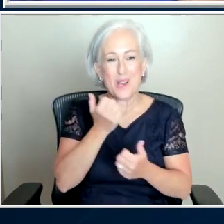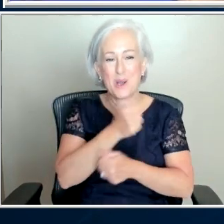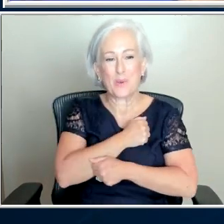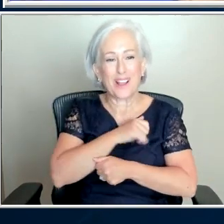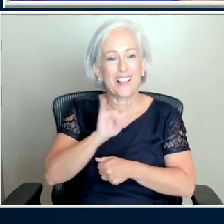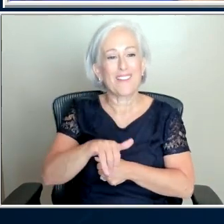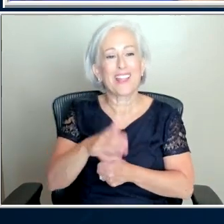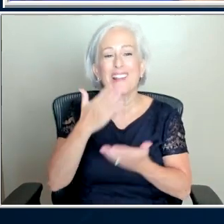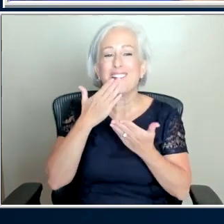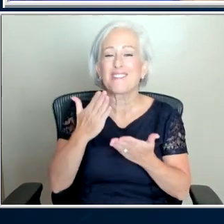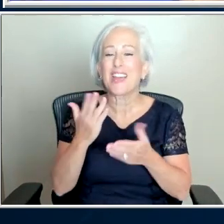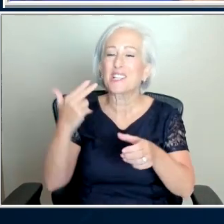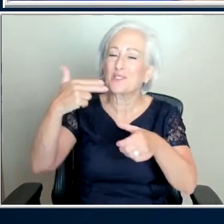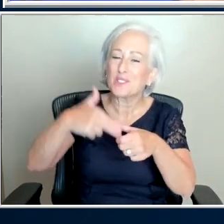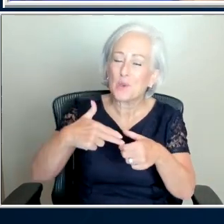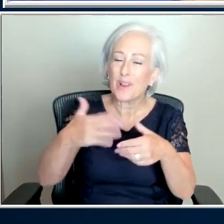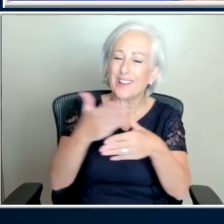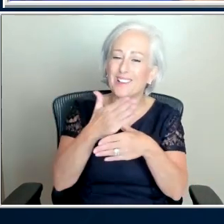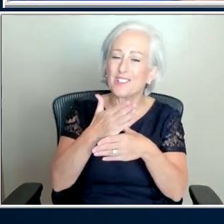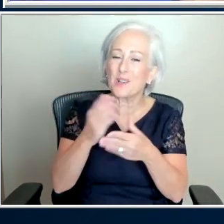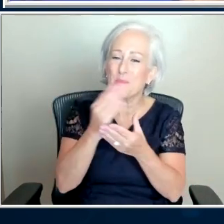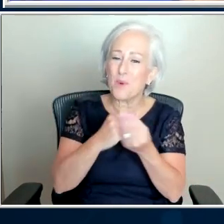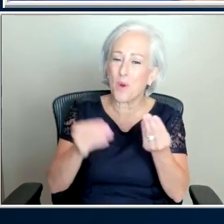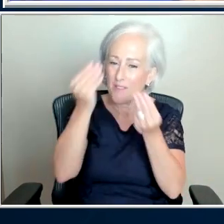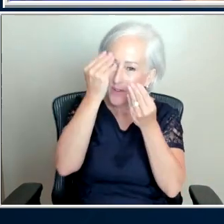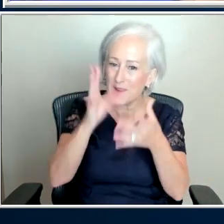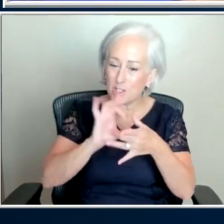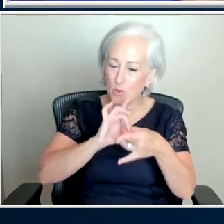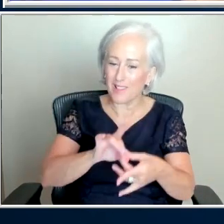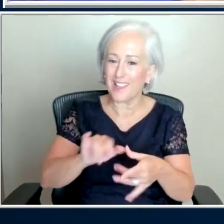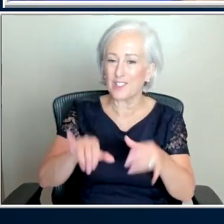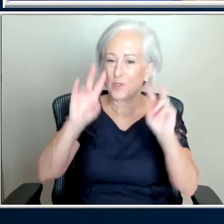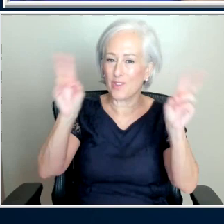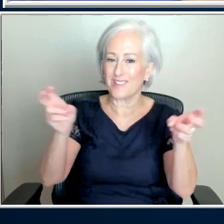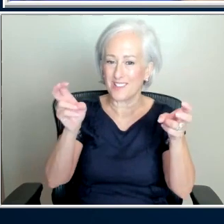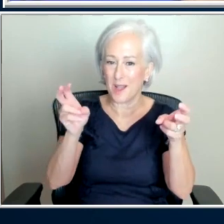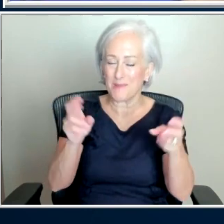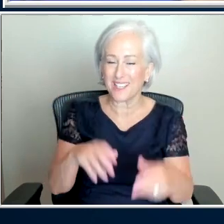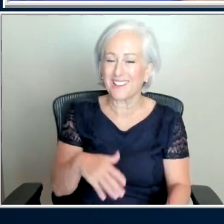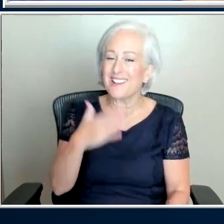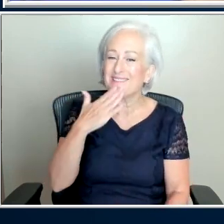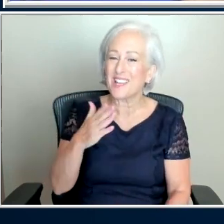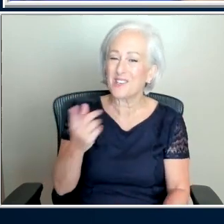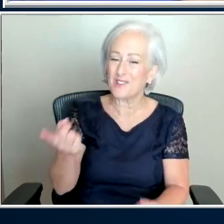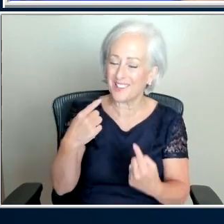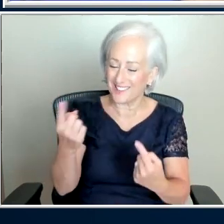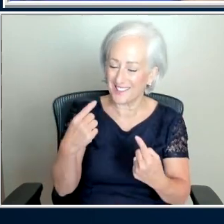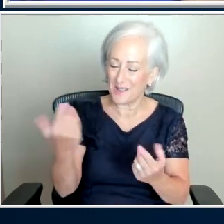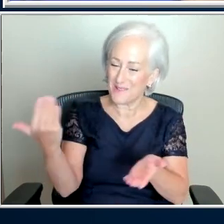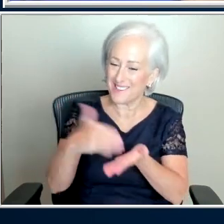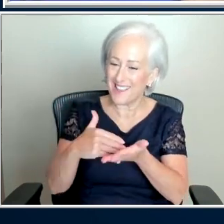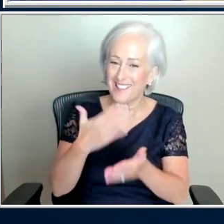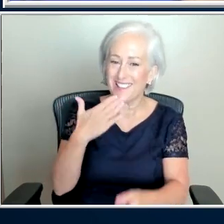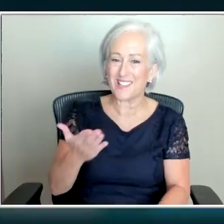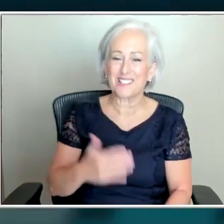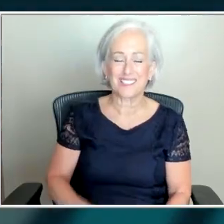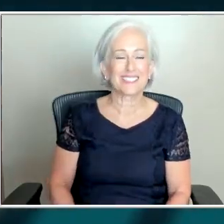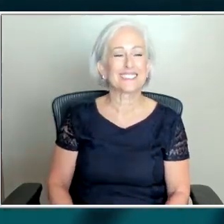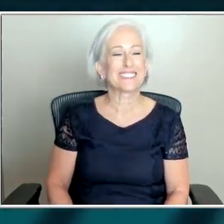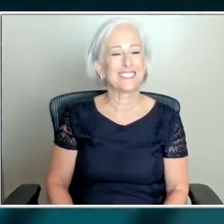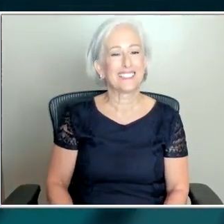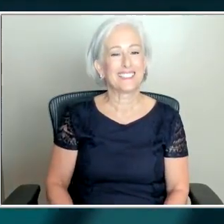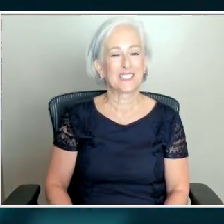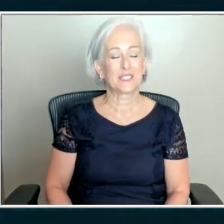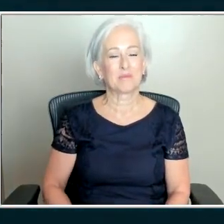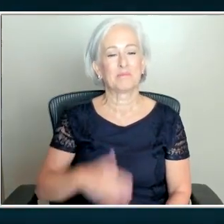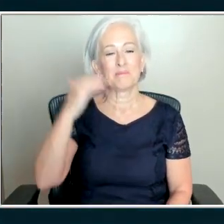sharing more information about this topic. So many people have questions, so keep coming back, please. All right, thank you. All right,